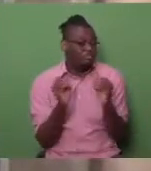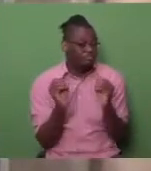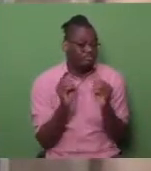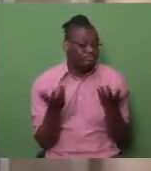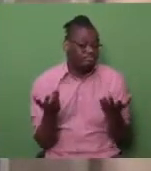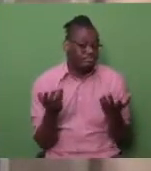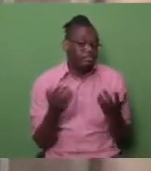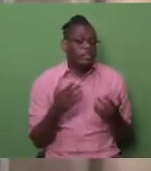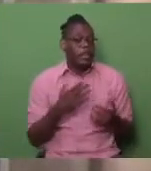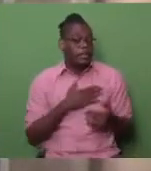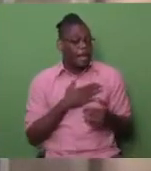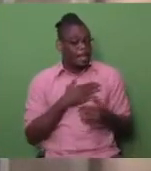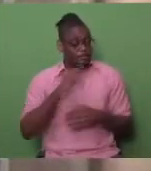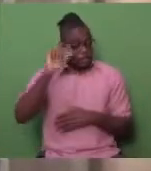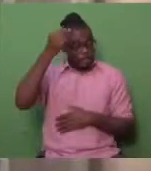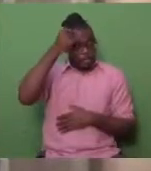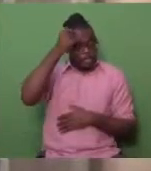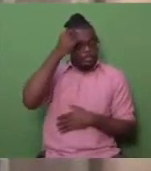new jobs.